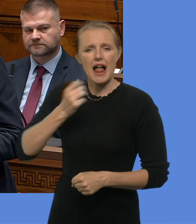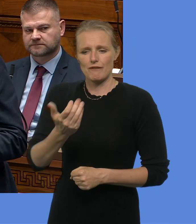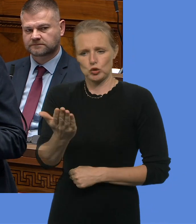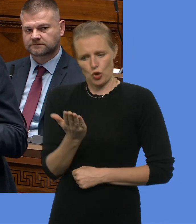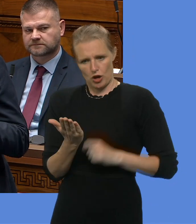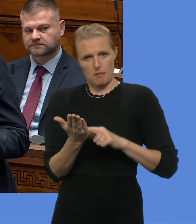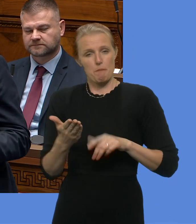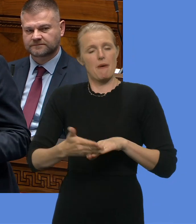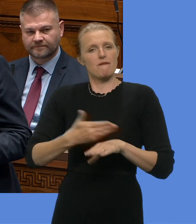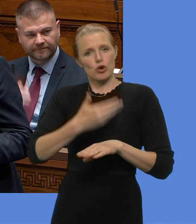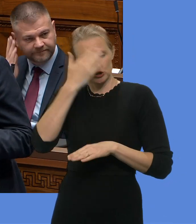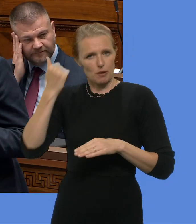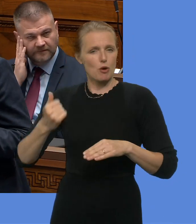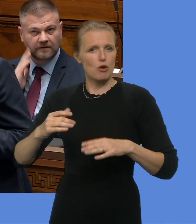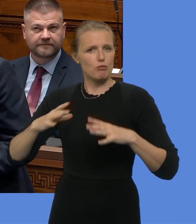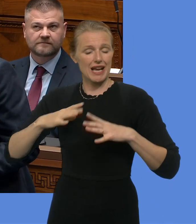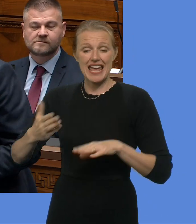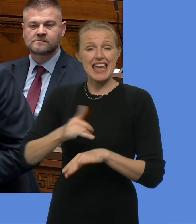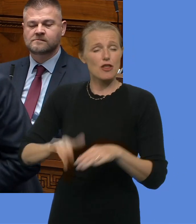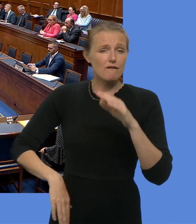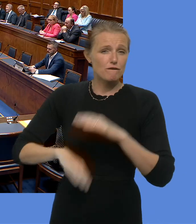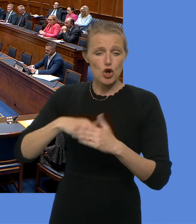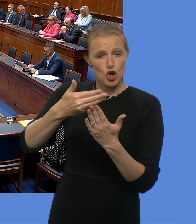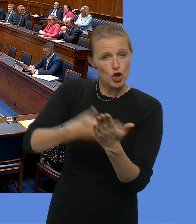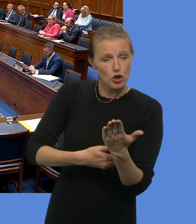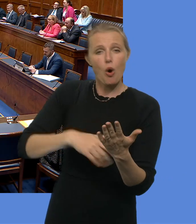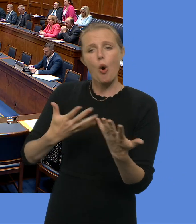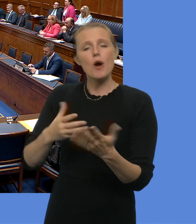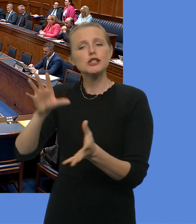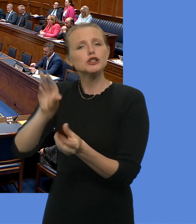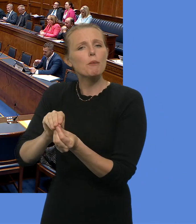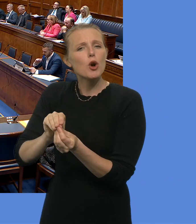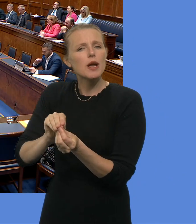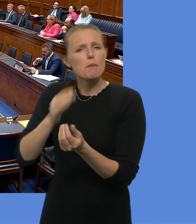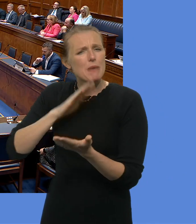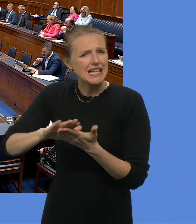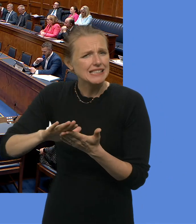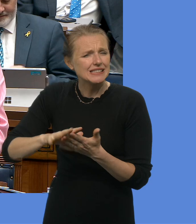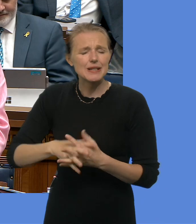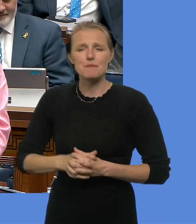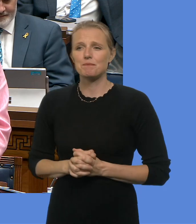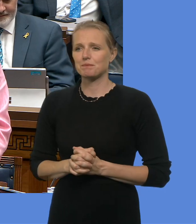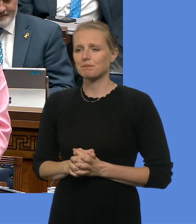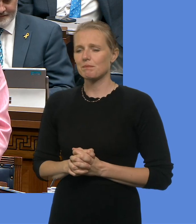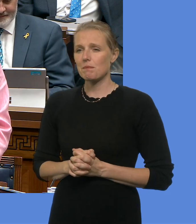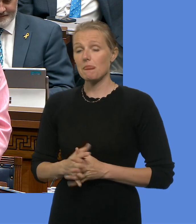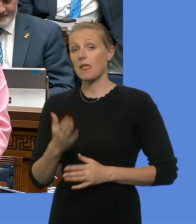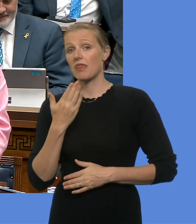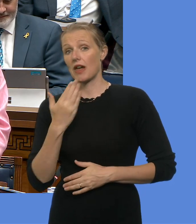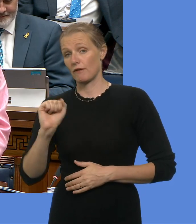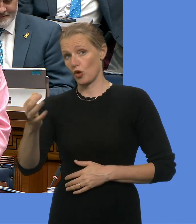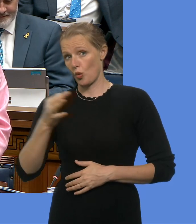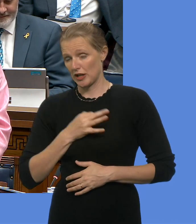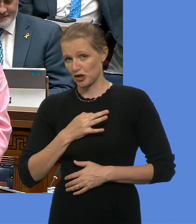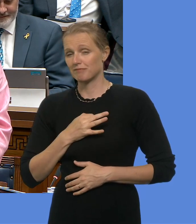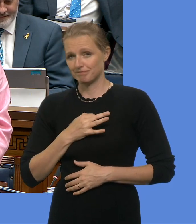summer recess, either the full programme for government or a summary of outcomes? Minister. I thank the member for his question. As